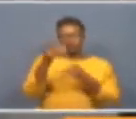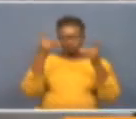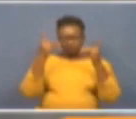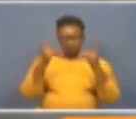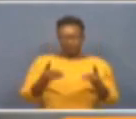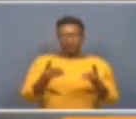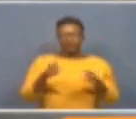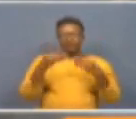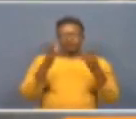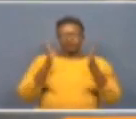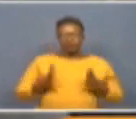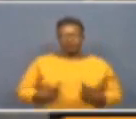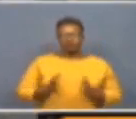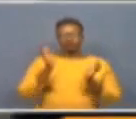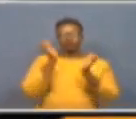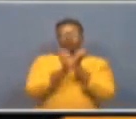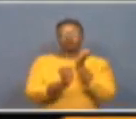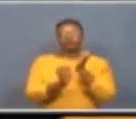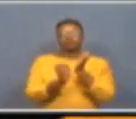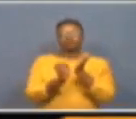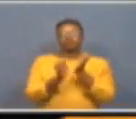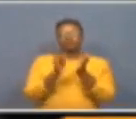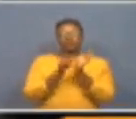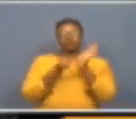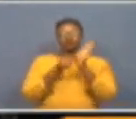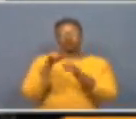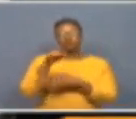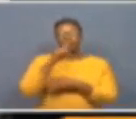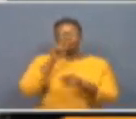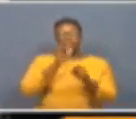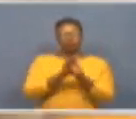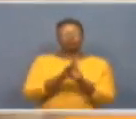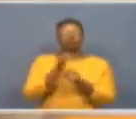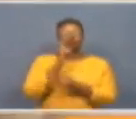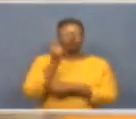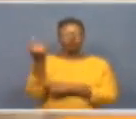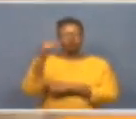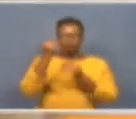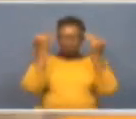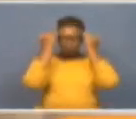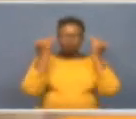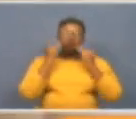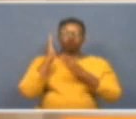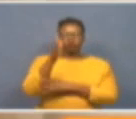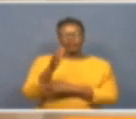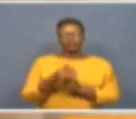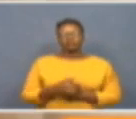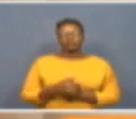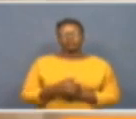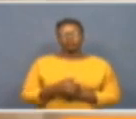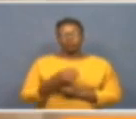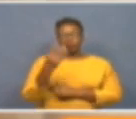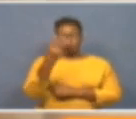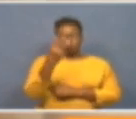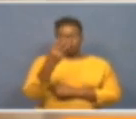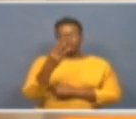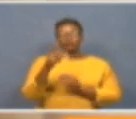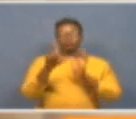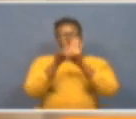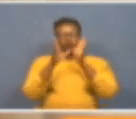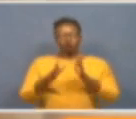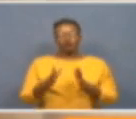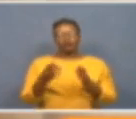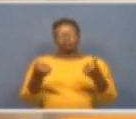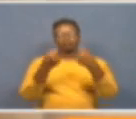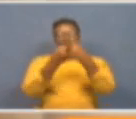personal bond as an undertaking that she will appear in court tomorrow. And so Wednesday, lawyers will be locking horns in a legal